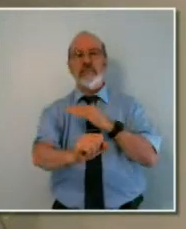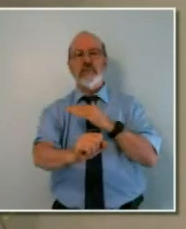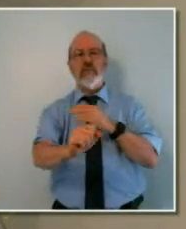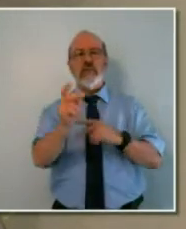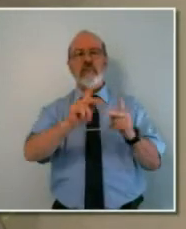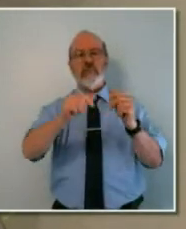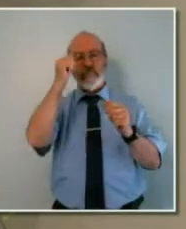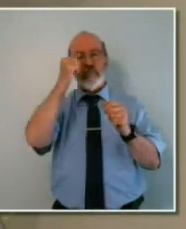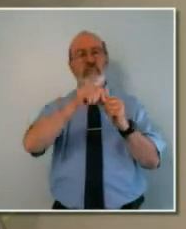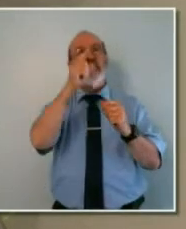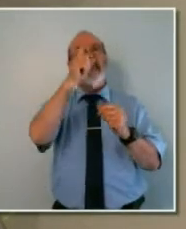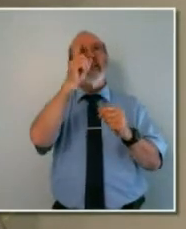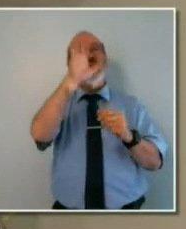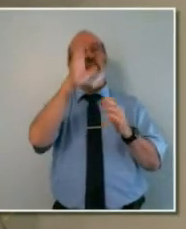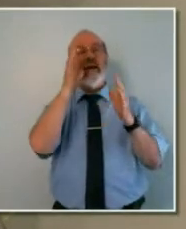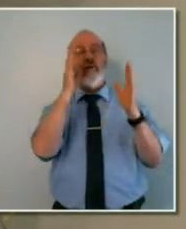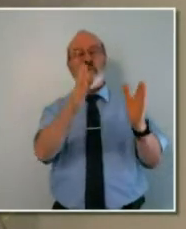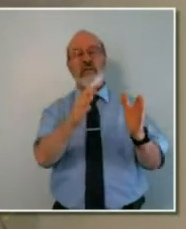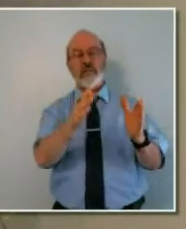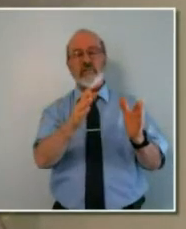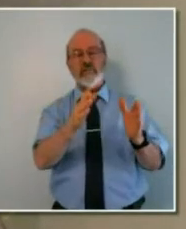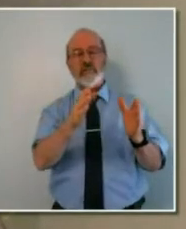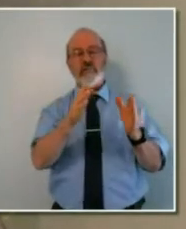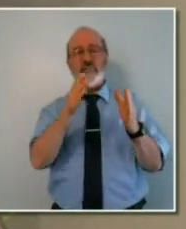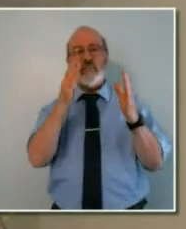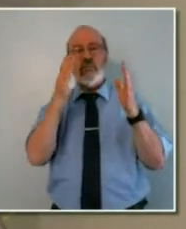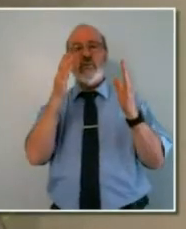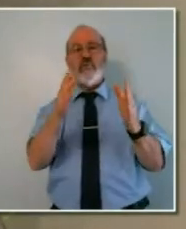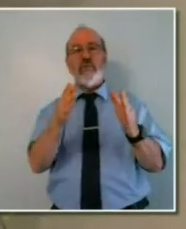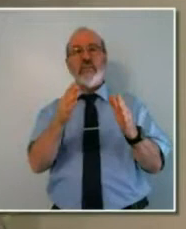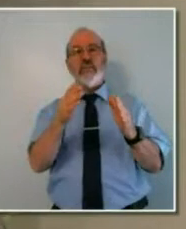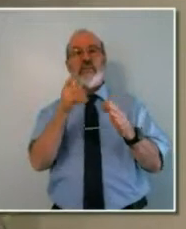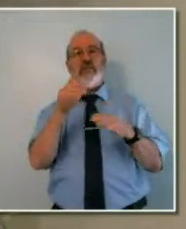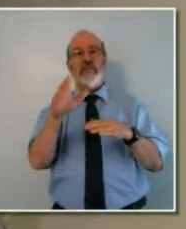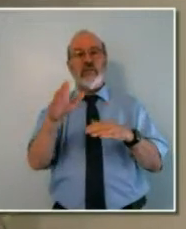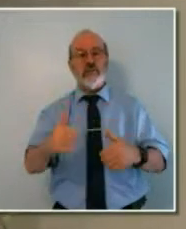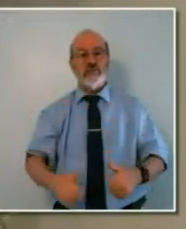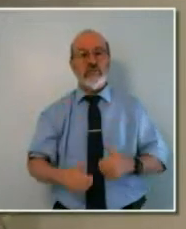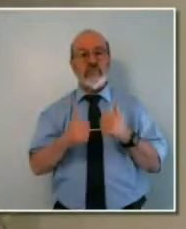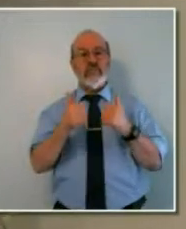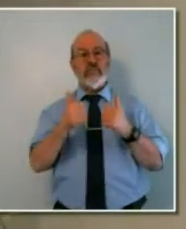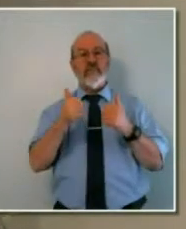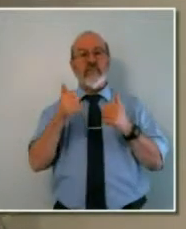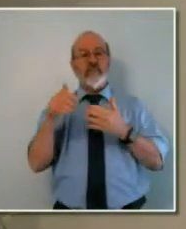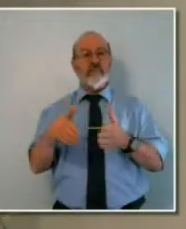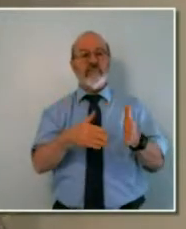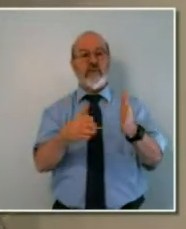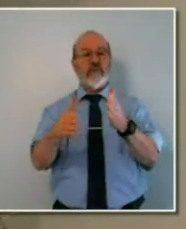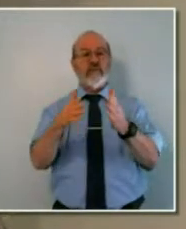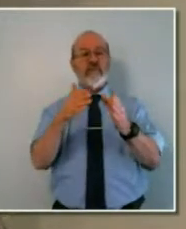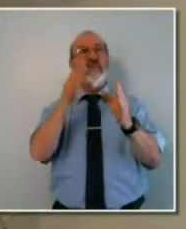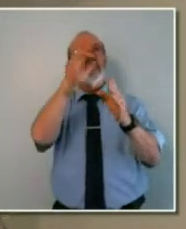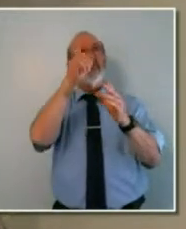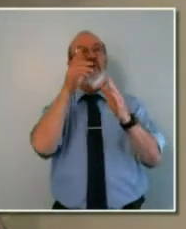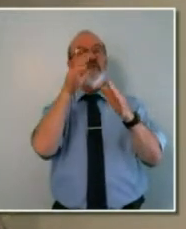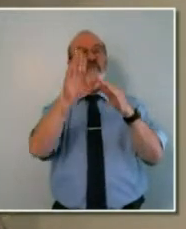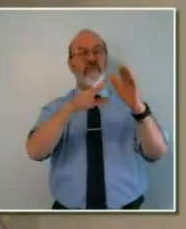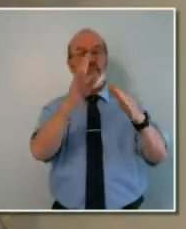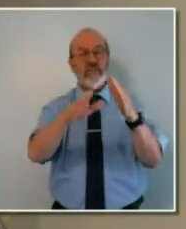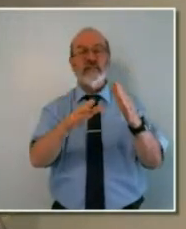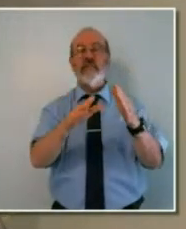thee in thy ways, or the ways that you walk on your path, follow your footsteps. In other